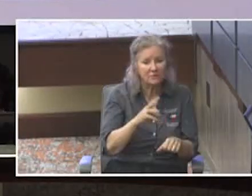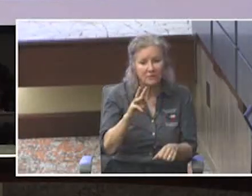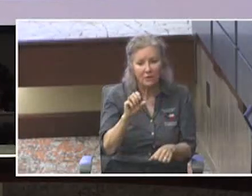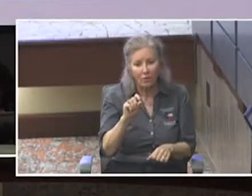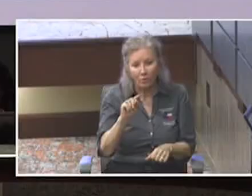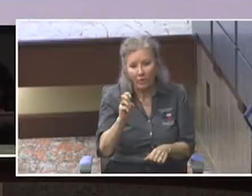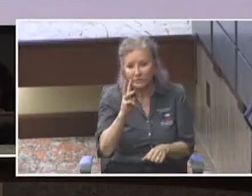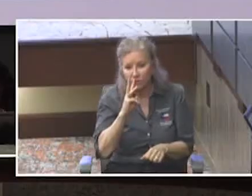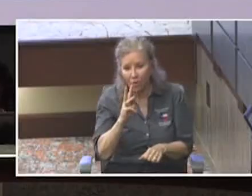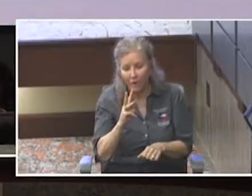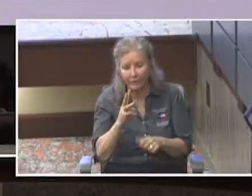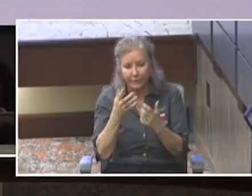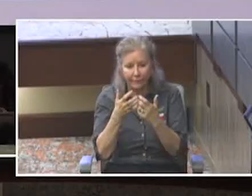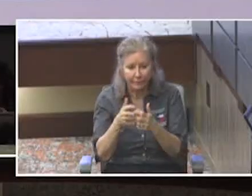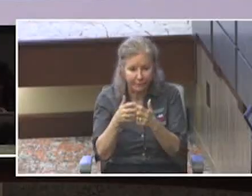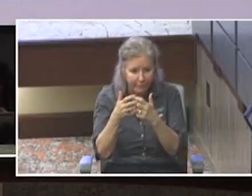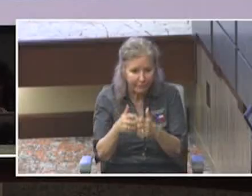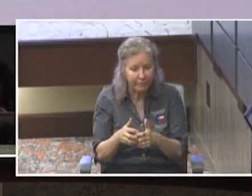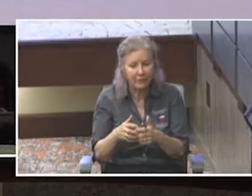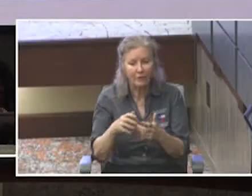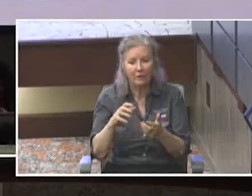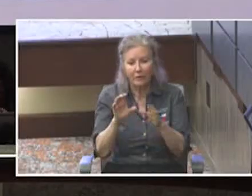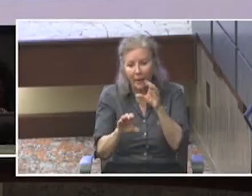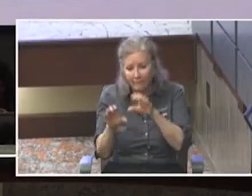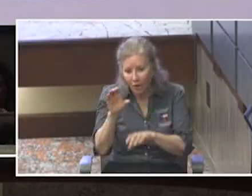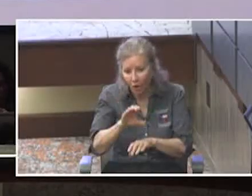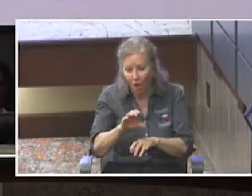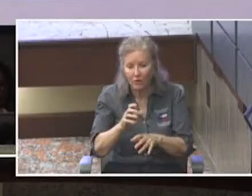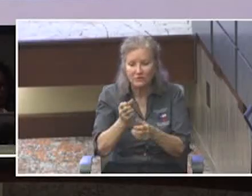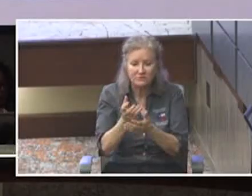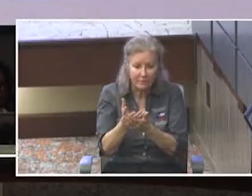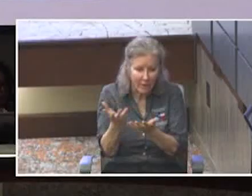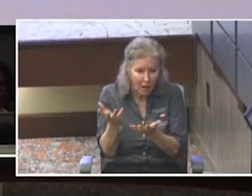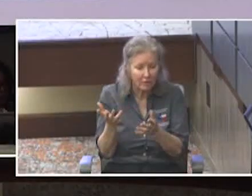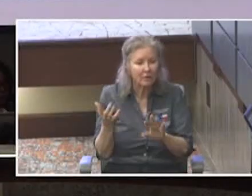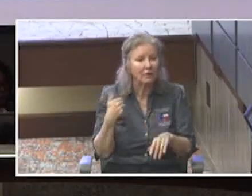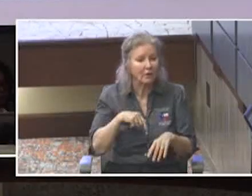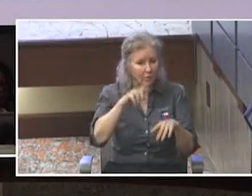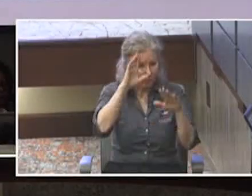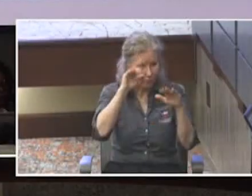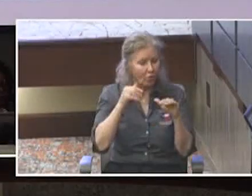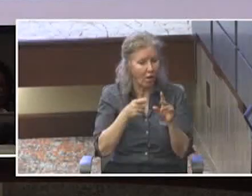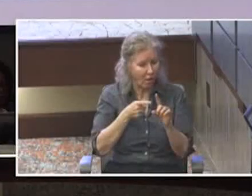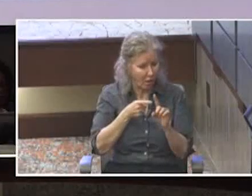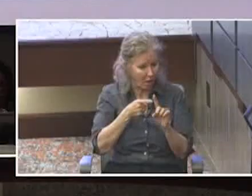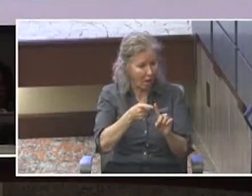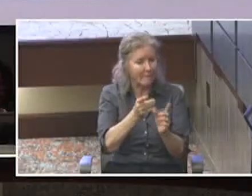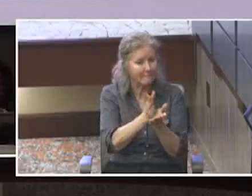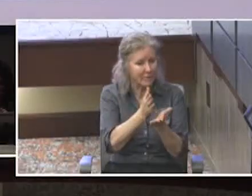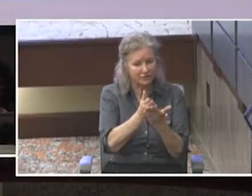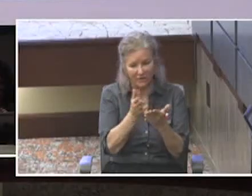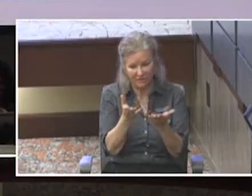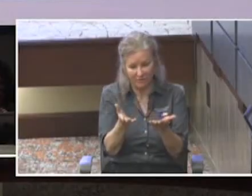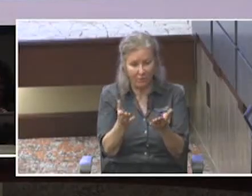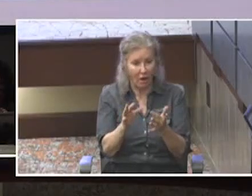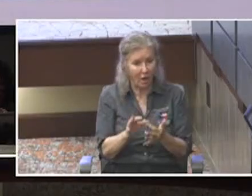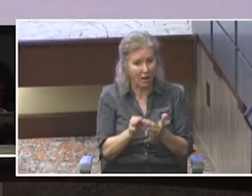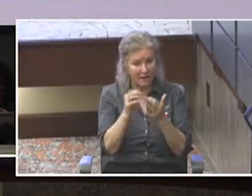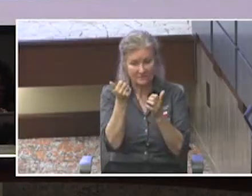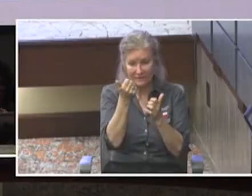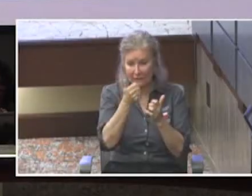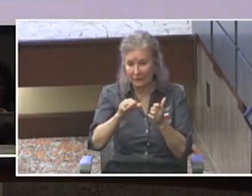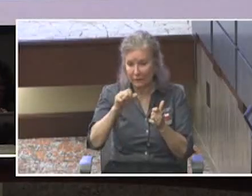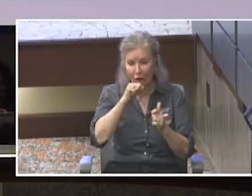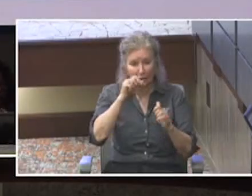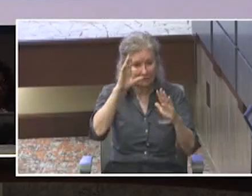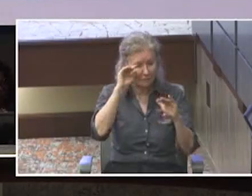chemical supplies encumbered early in the year. We're expected to remain on budget there unless there's any problems as we encounter